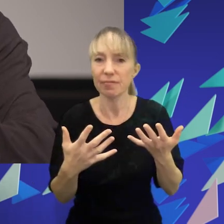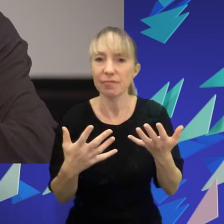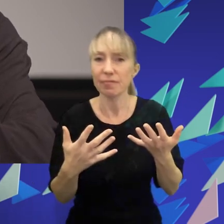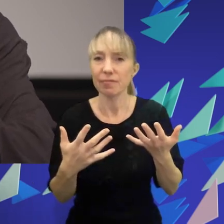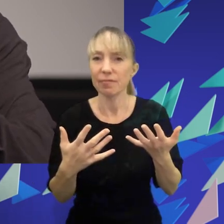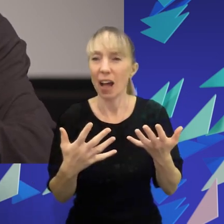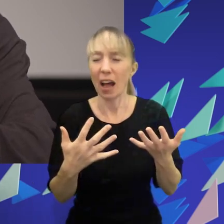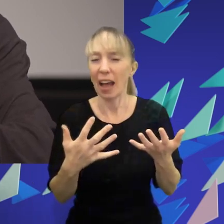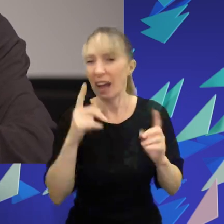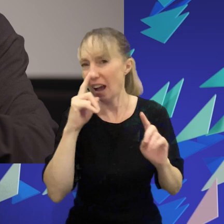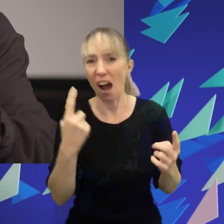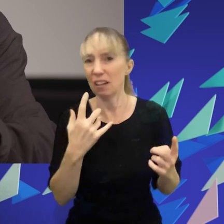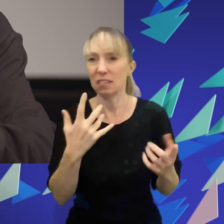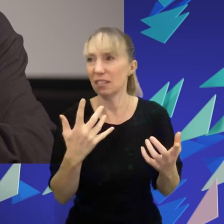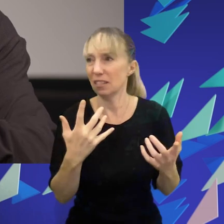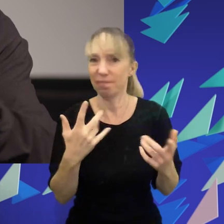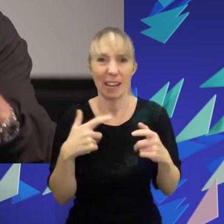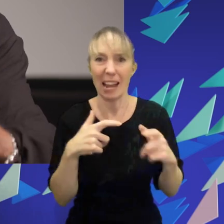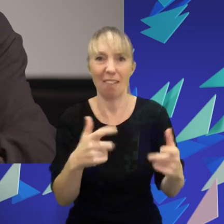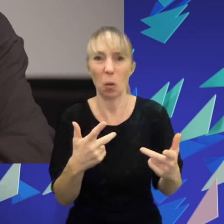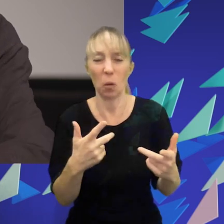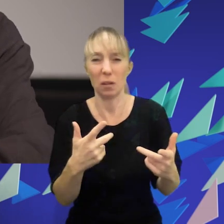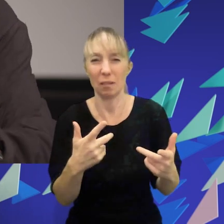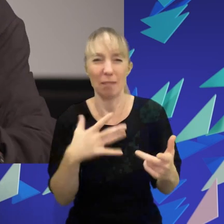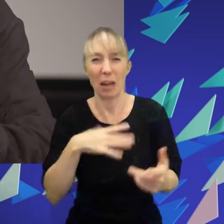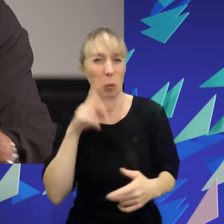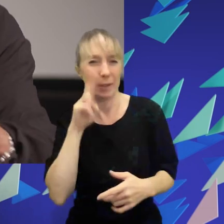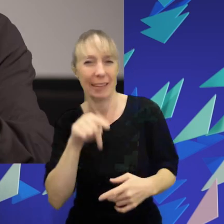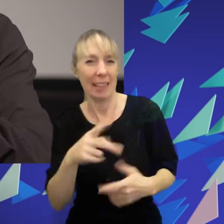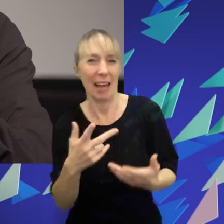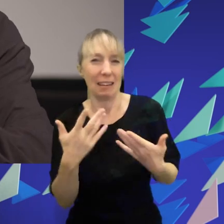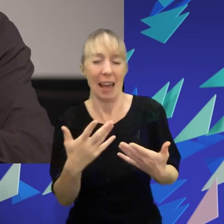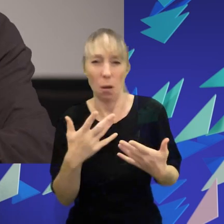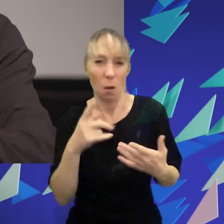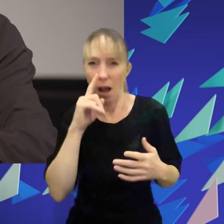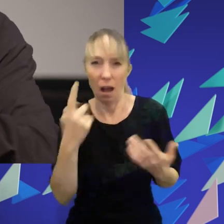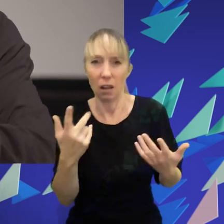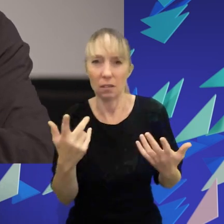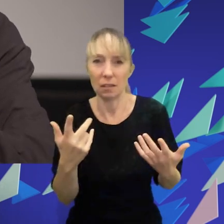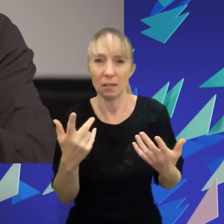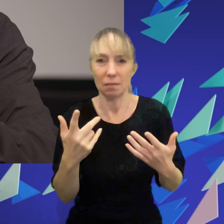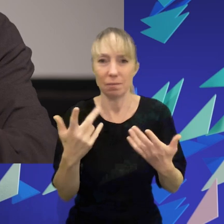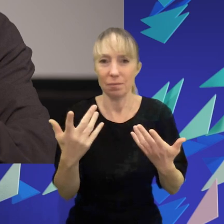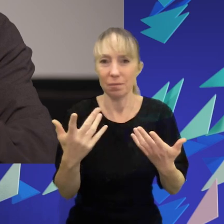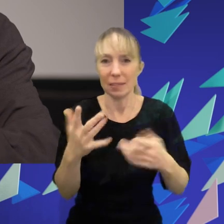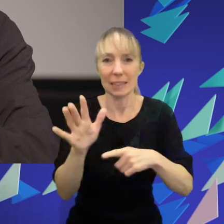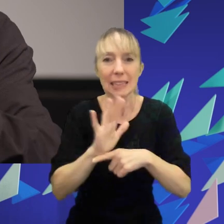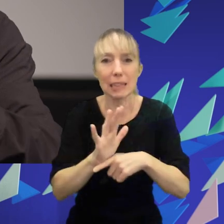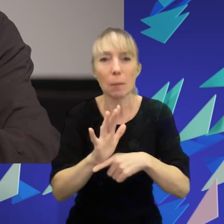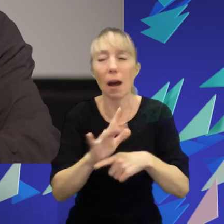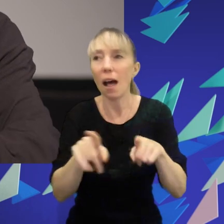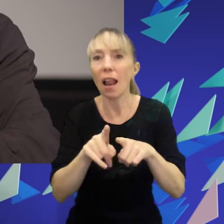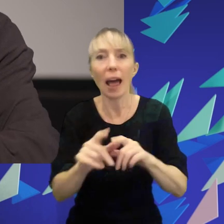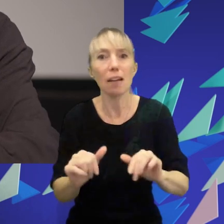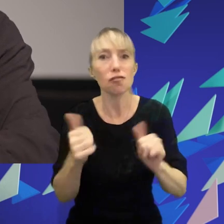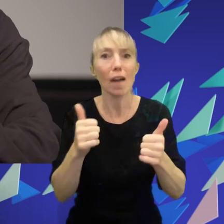I don't have tolerance anymore to see things that are like that. I don't know why, but language for me, cinema is made of the language. It's like